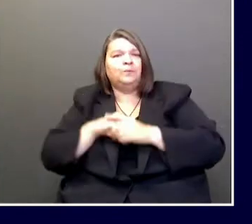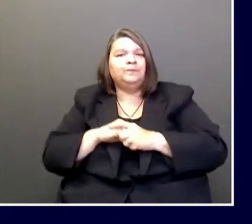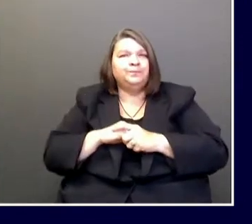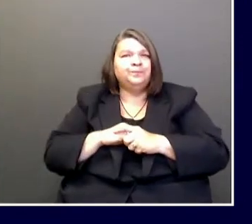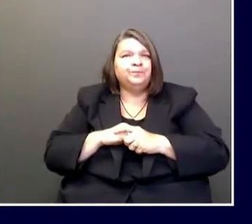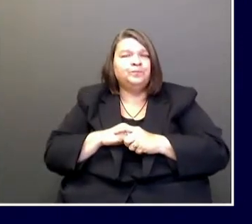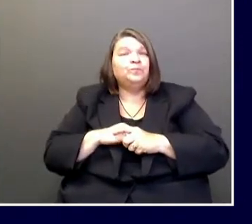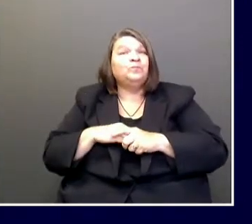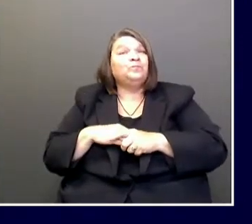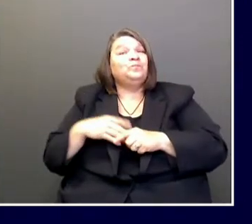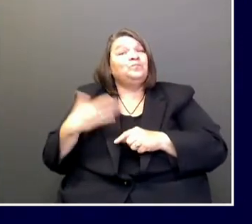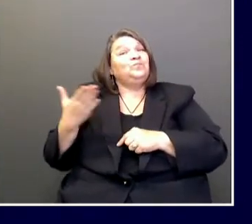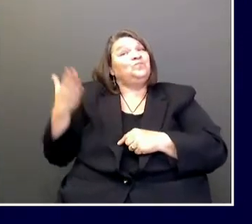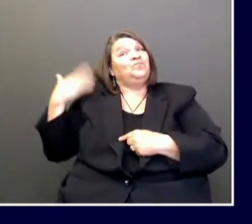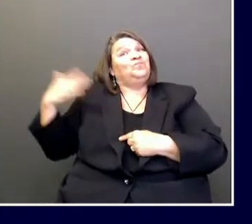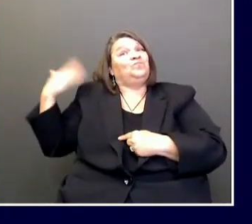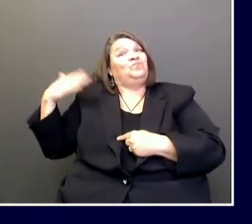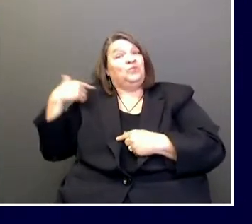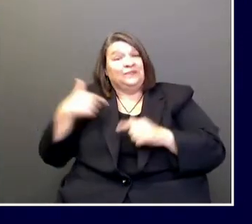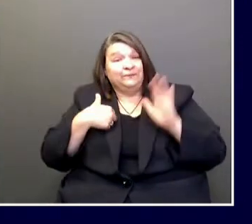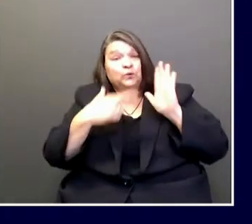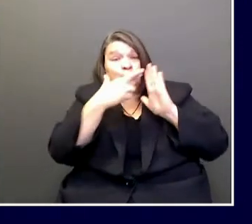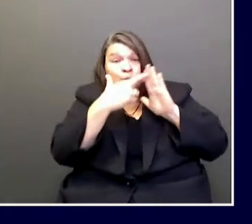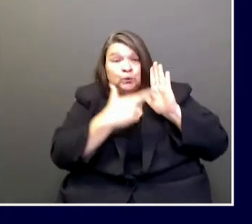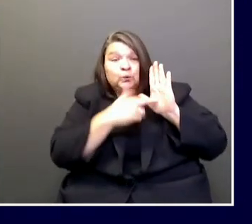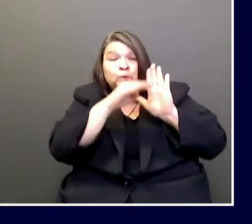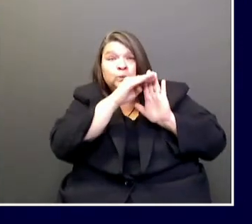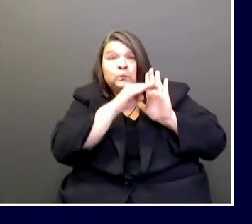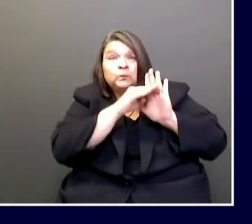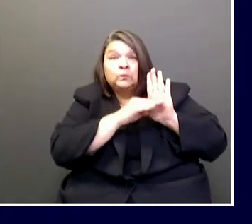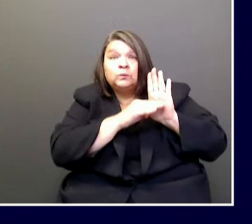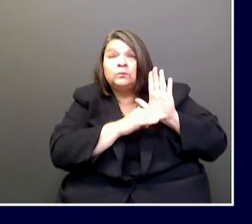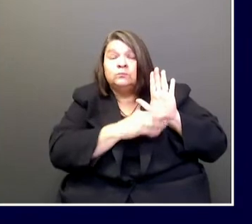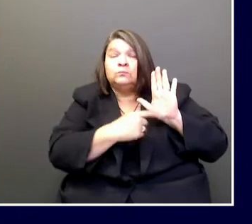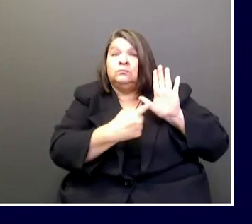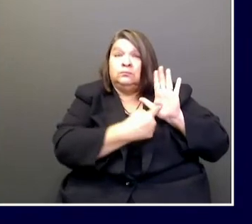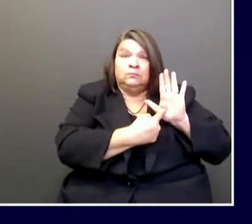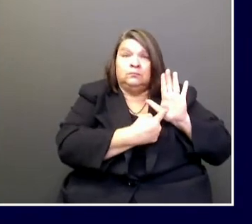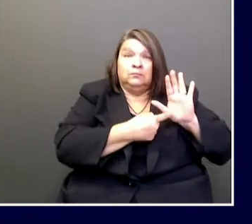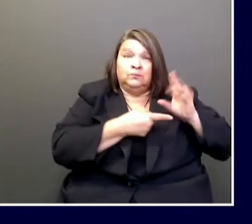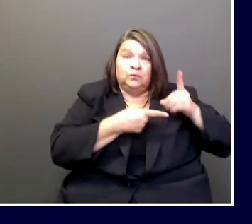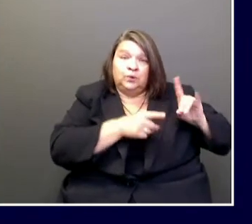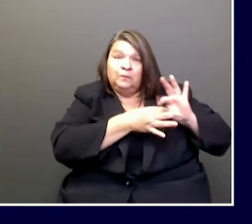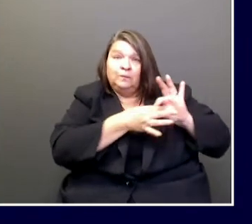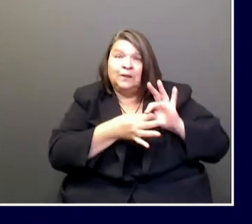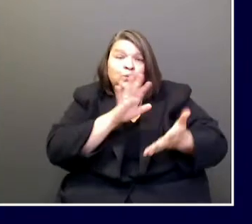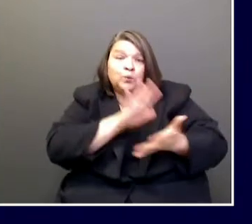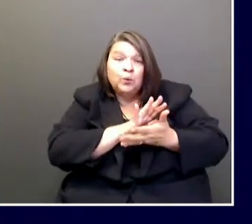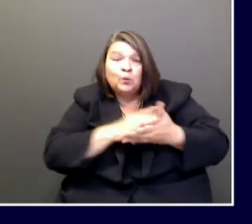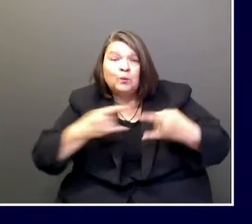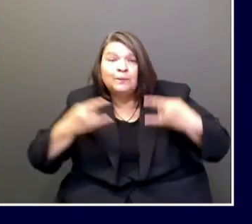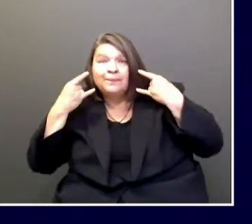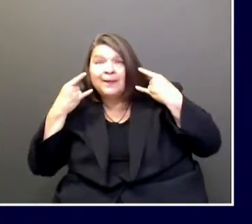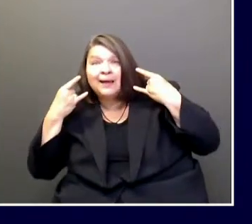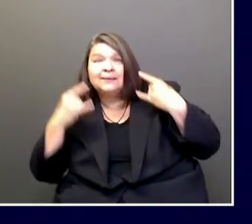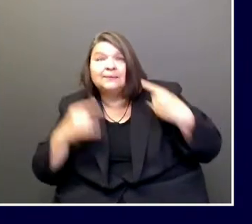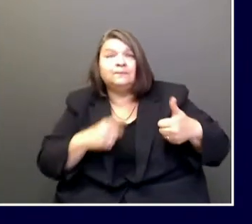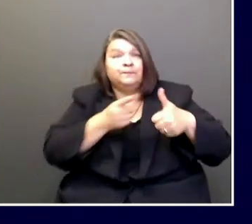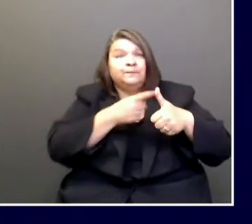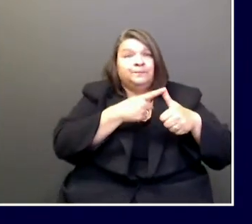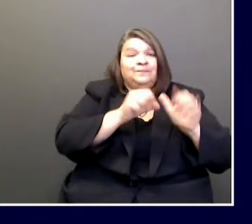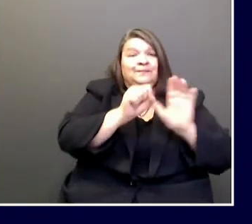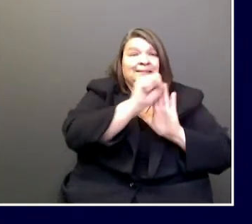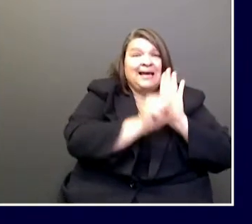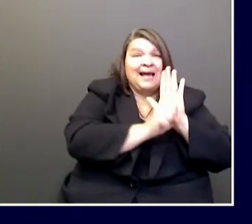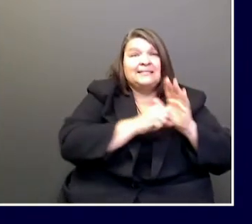distancing, it was during a state of civil emergency. That state thankfully has ended. And at this point, we think